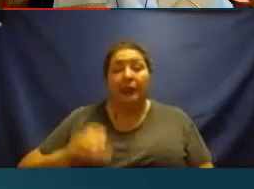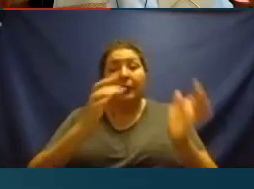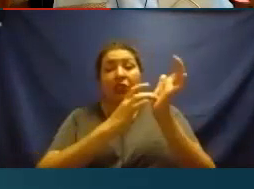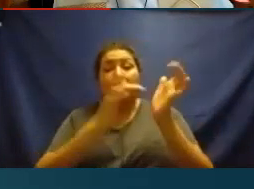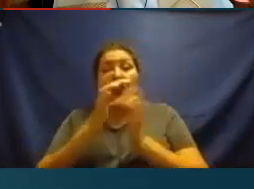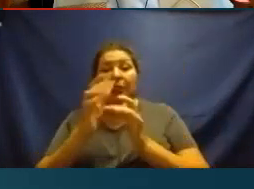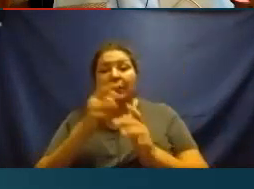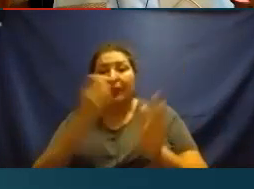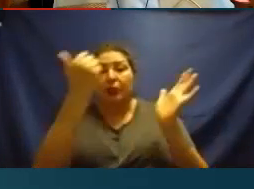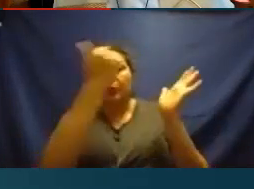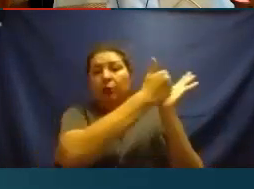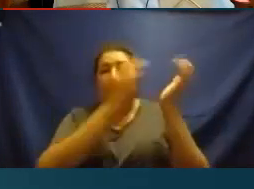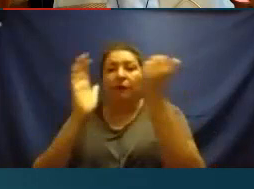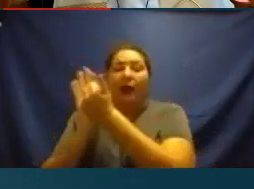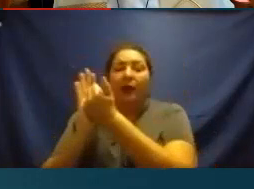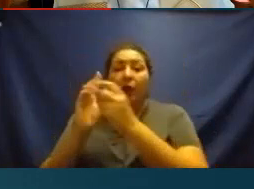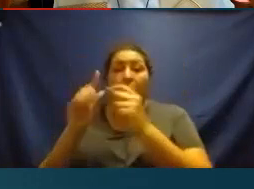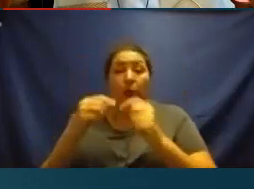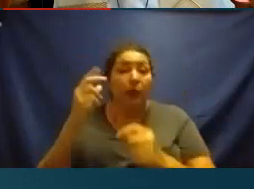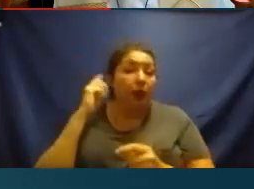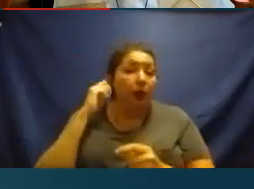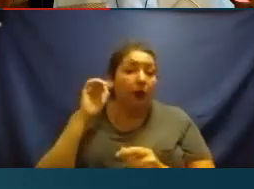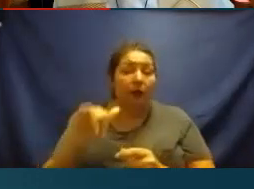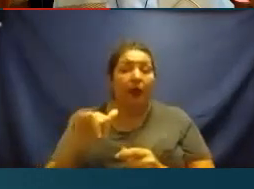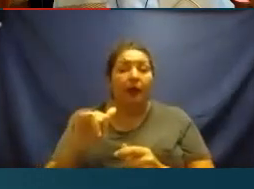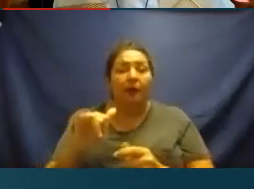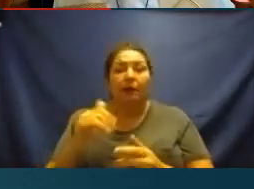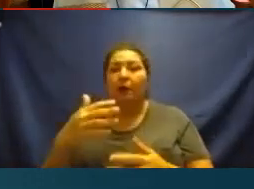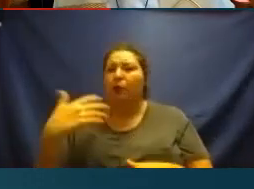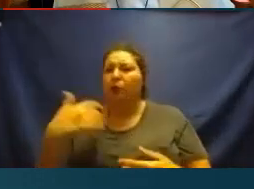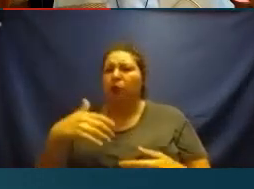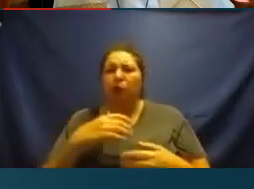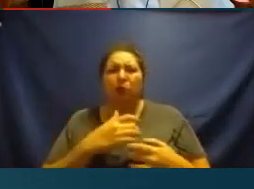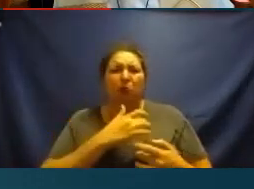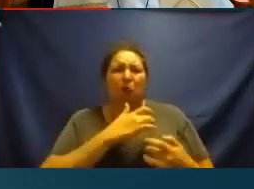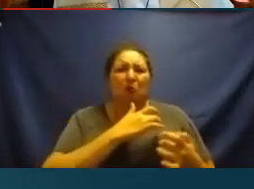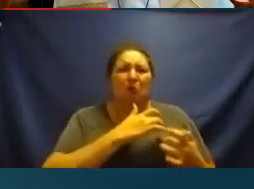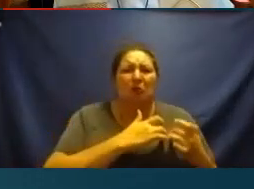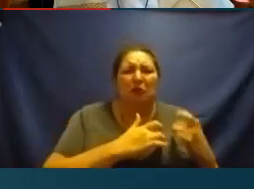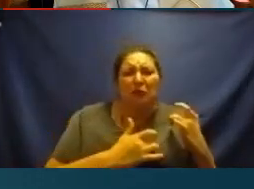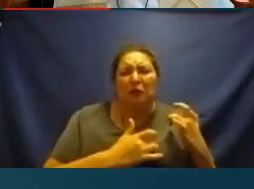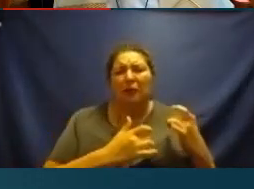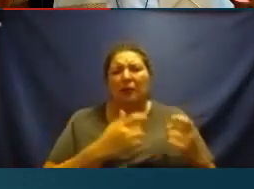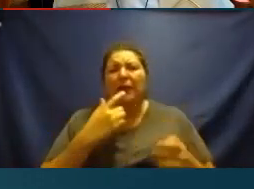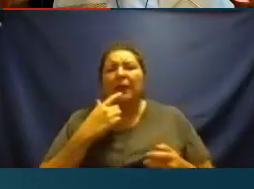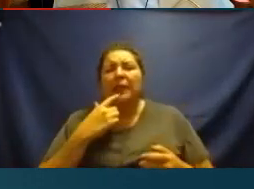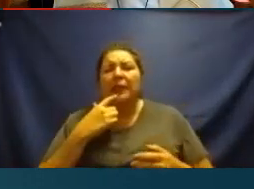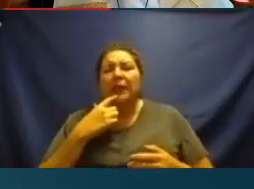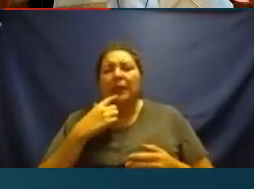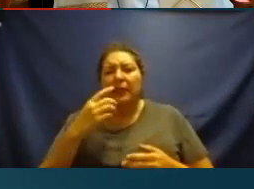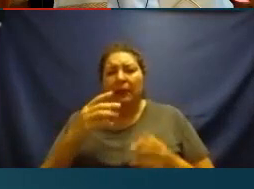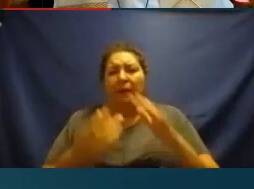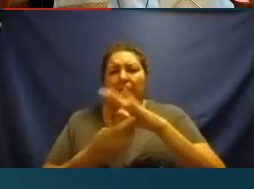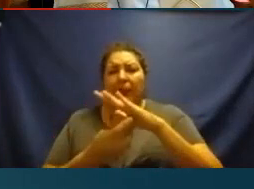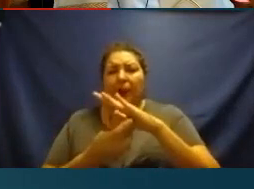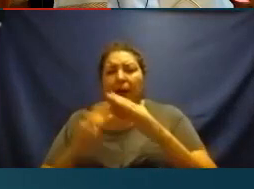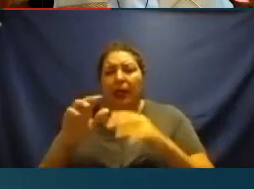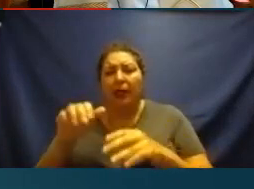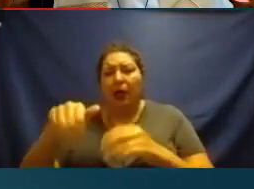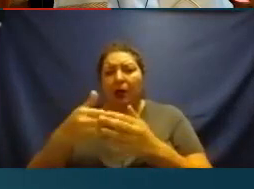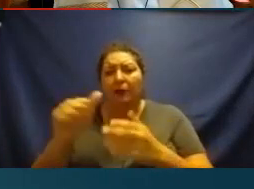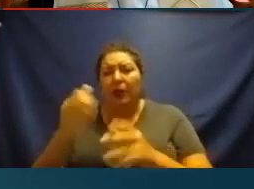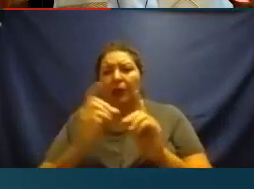crucified." Now when they heard this, they were cut to the heart and said to Peter and to the rest of the apostles, "Brothers,